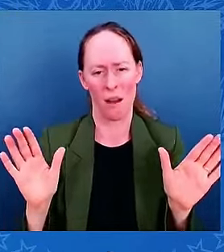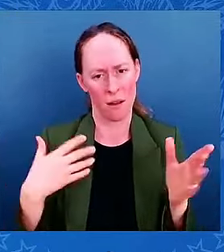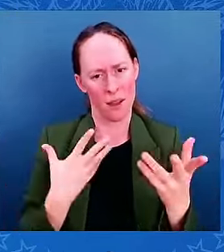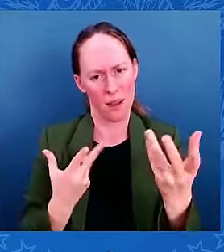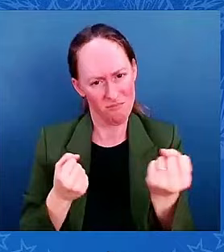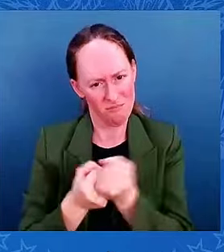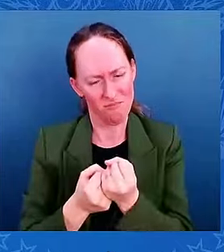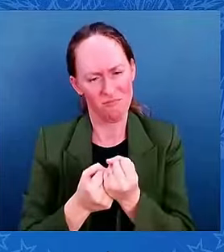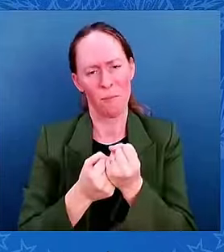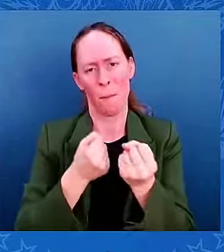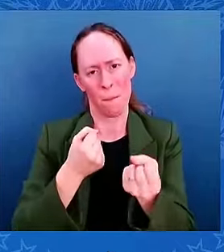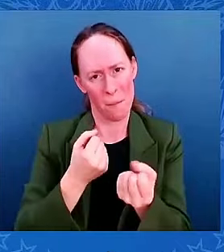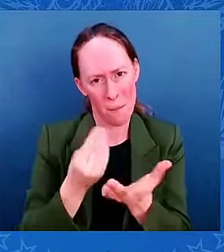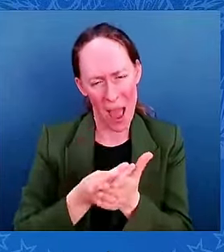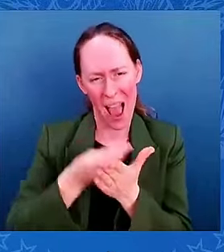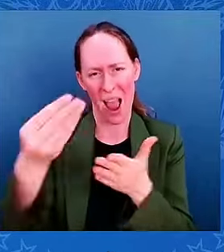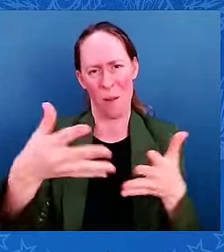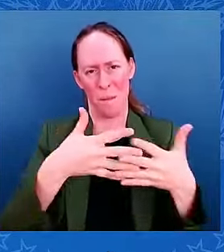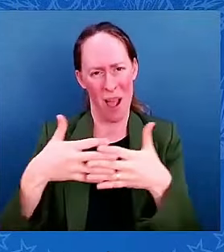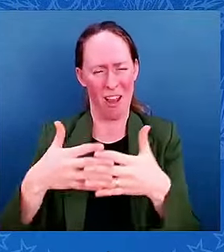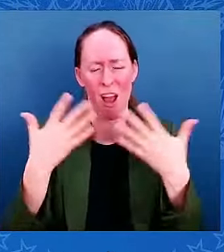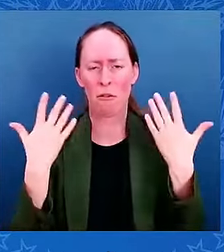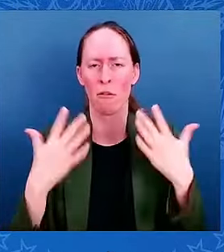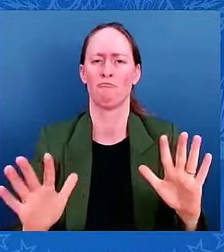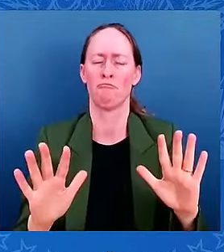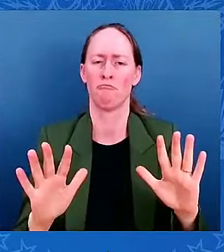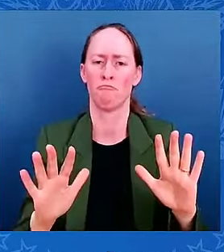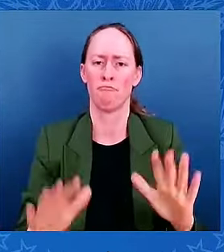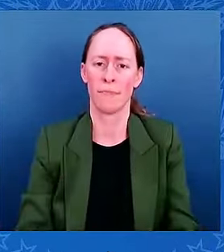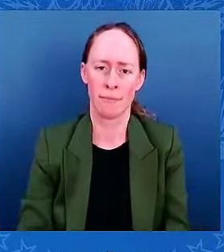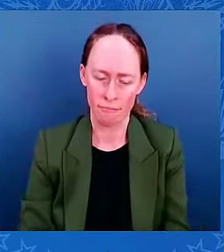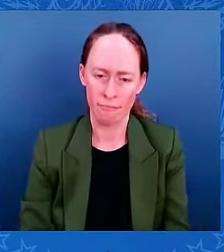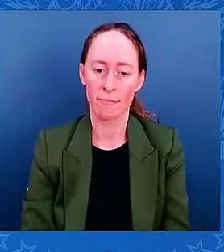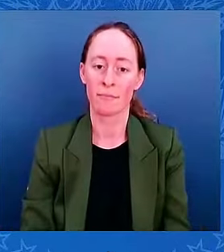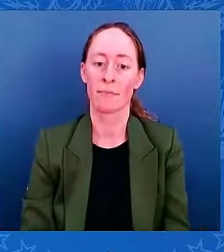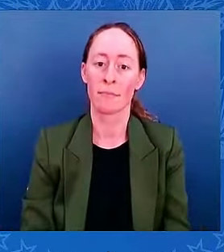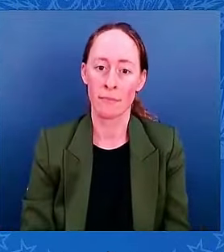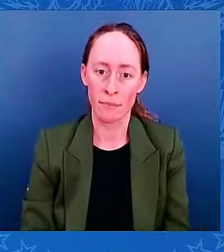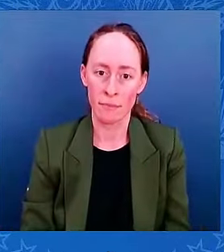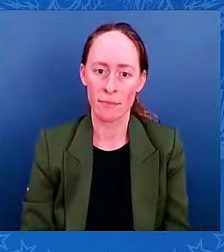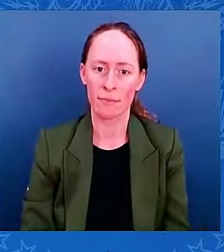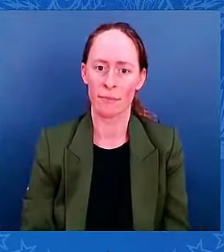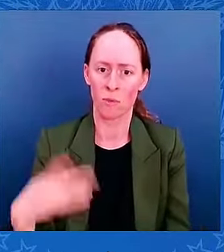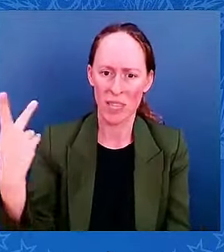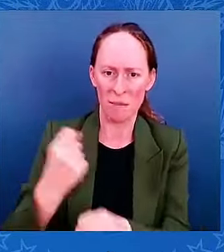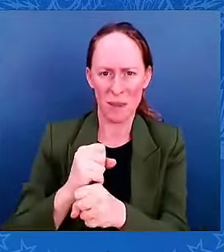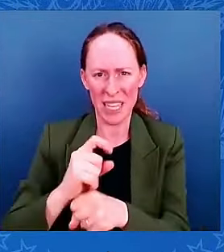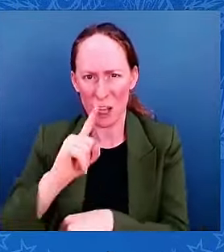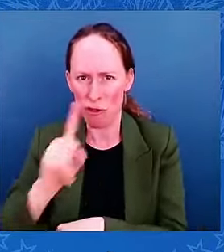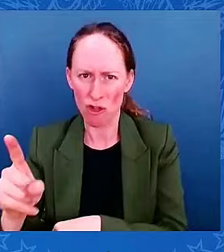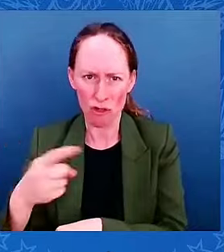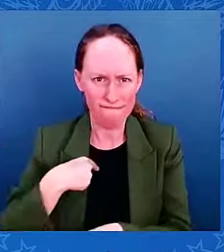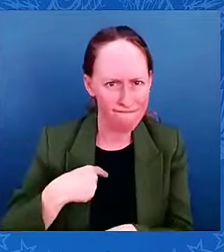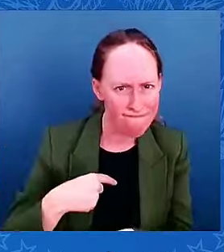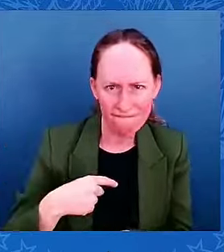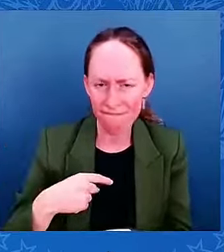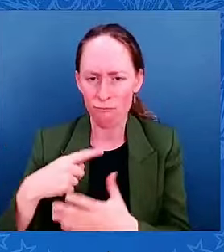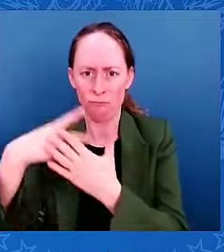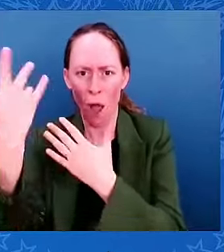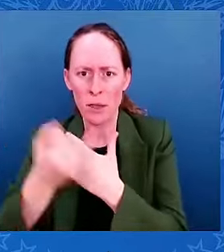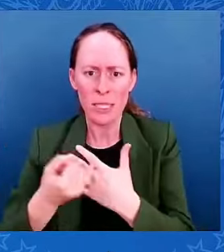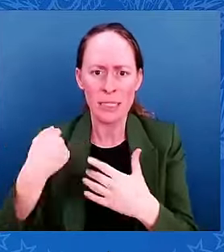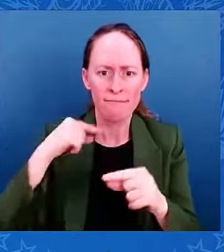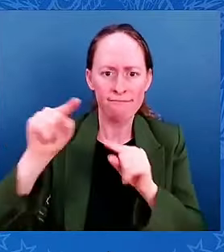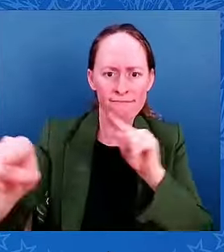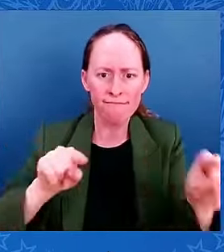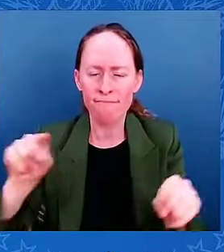And we're making sure federal projects, building American roads, bridges, highways, were